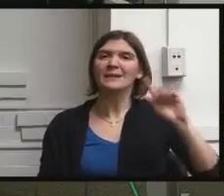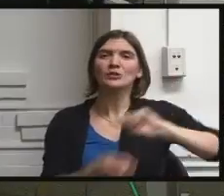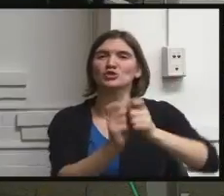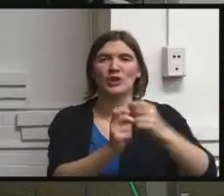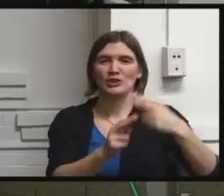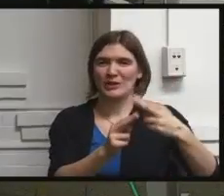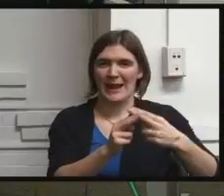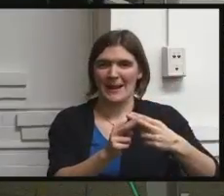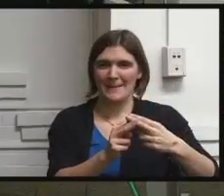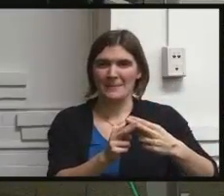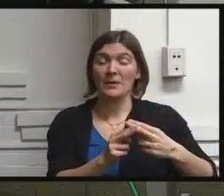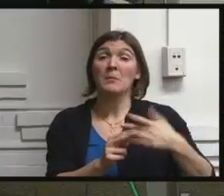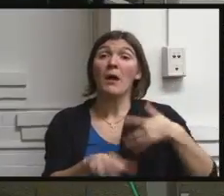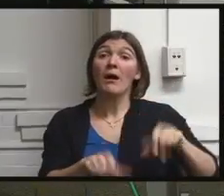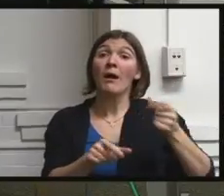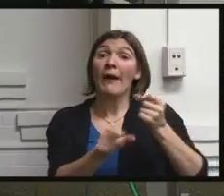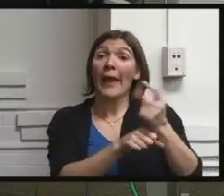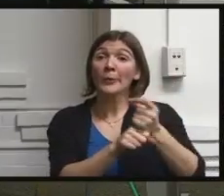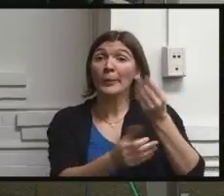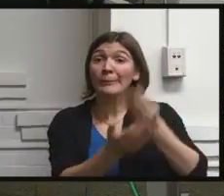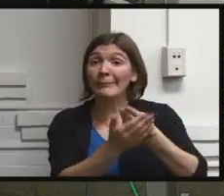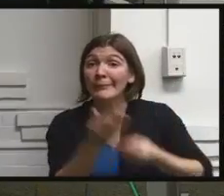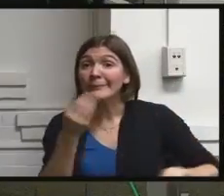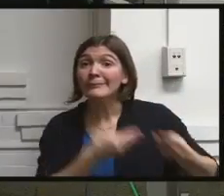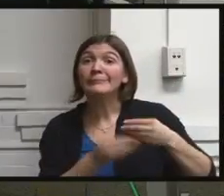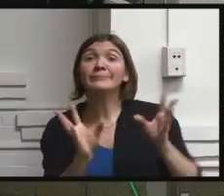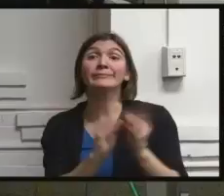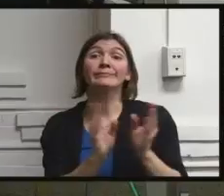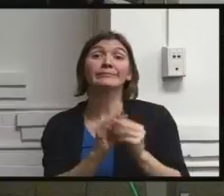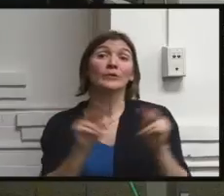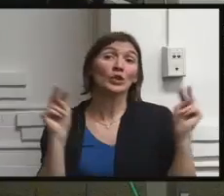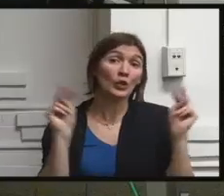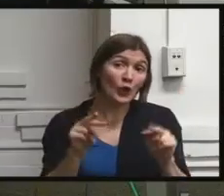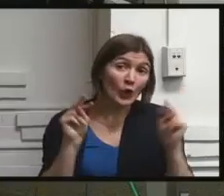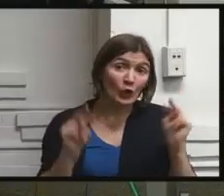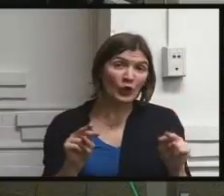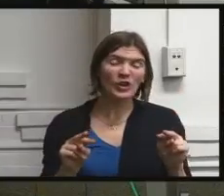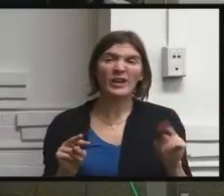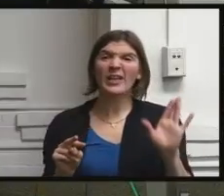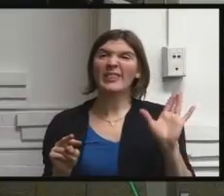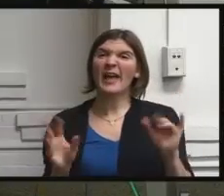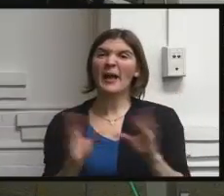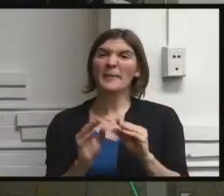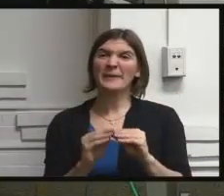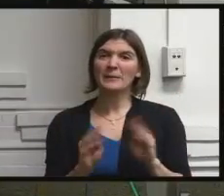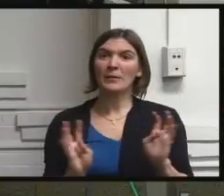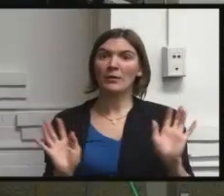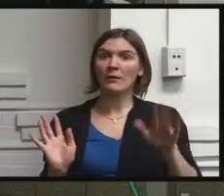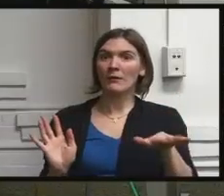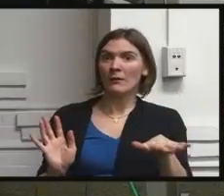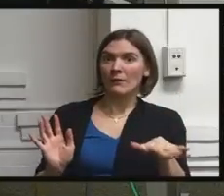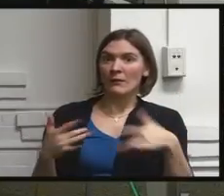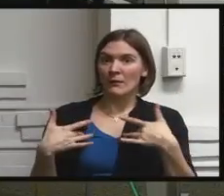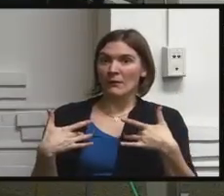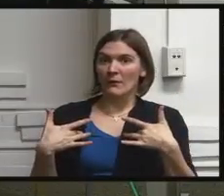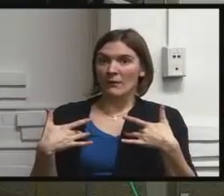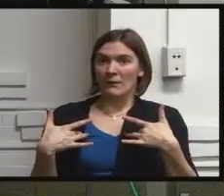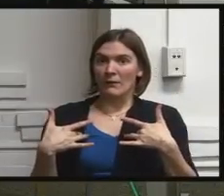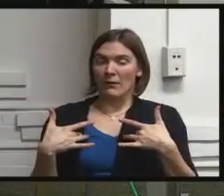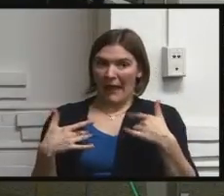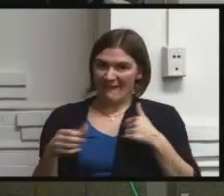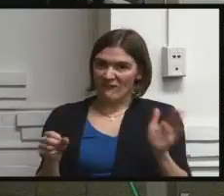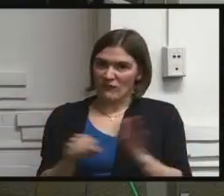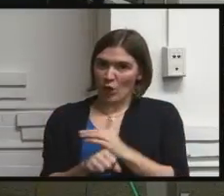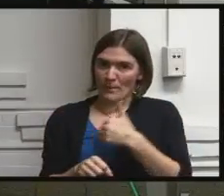have those annual meeting budget and work plan reviews, we're always concerned about getting a quorum